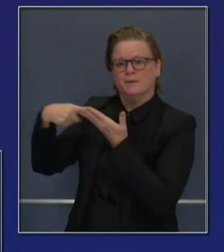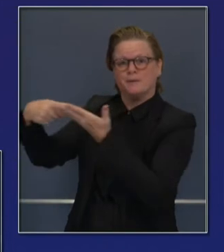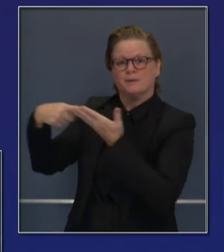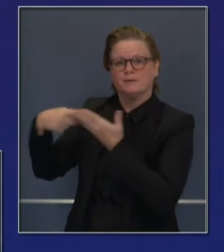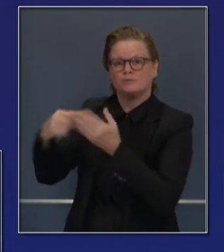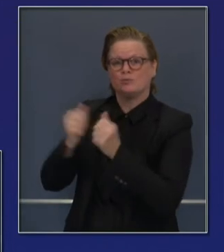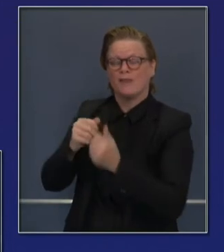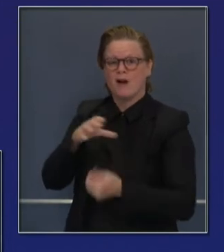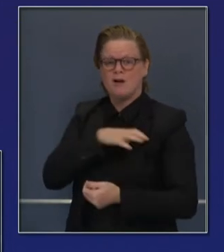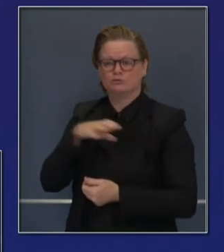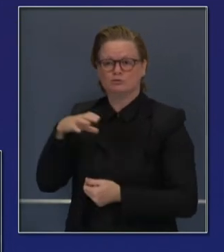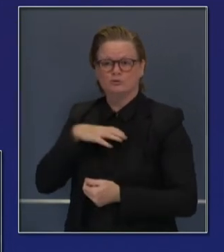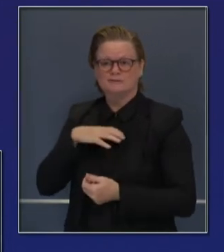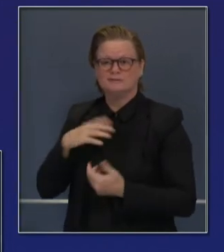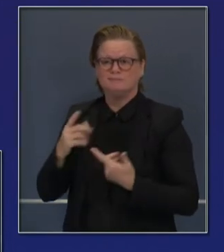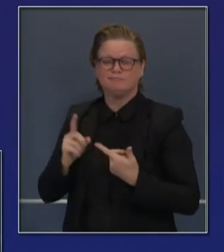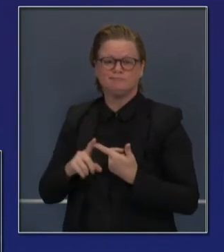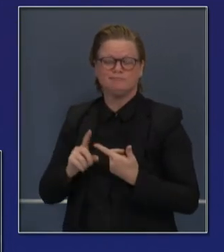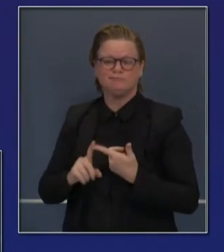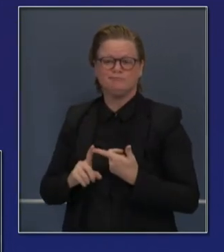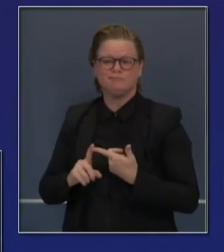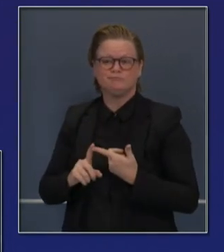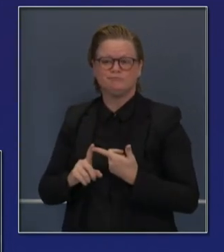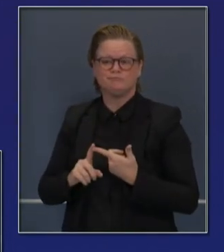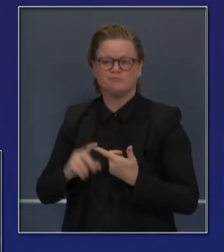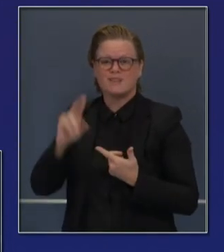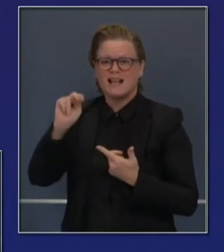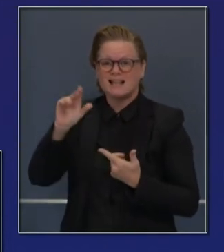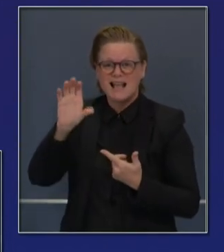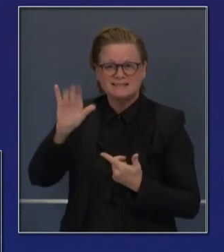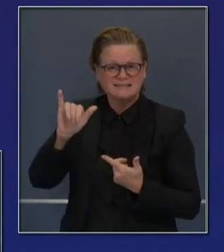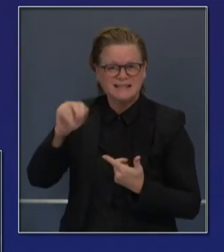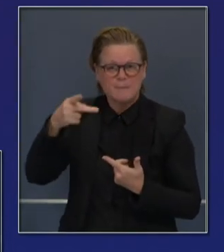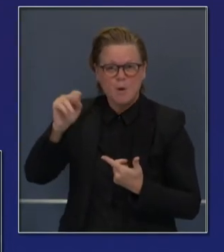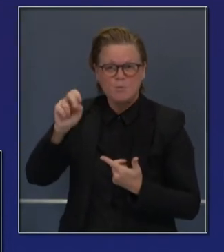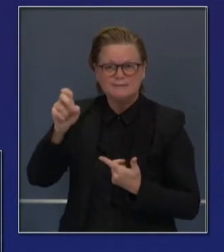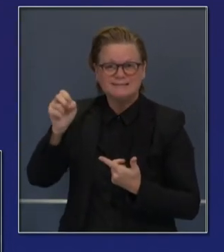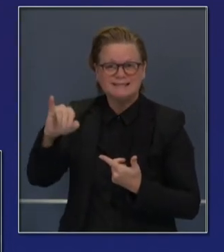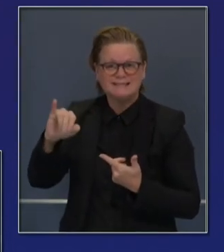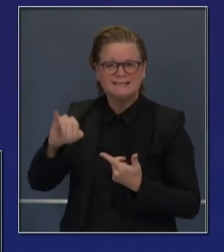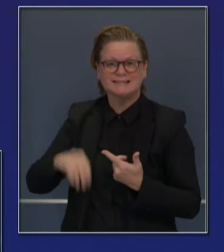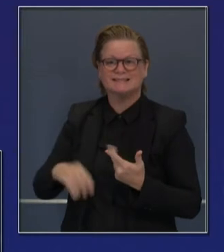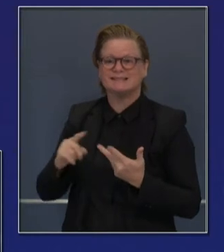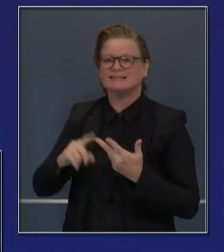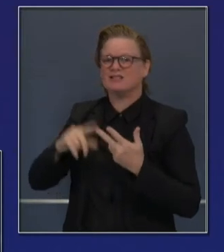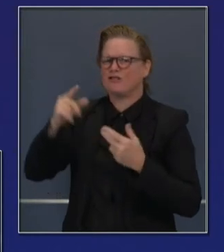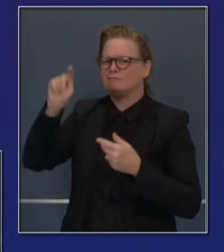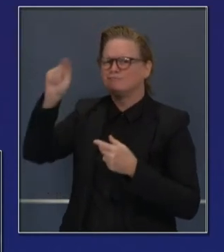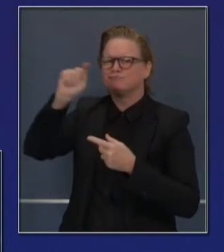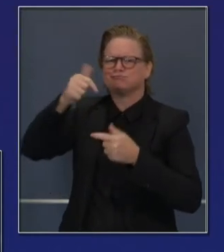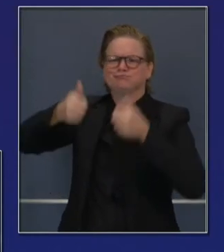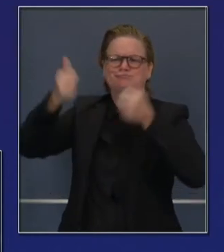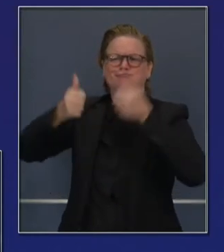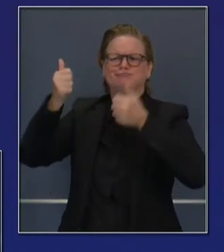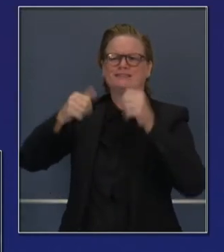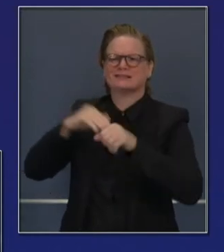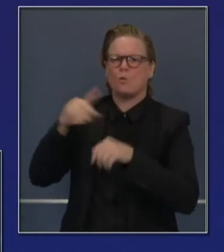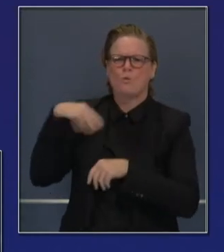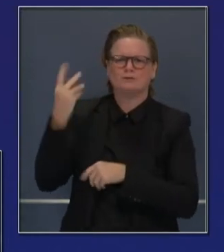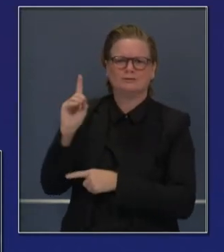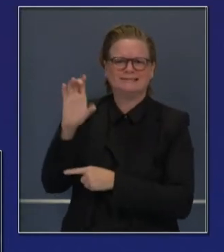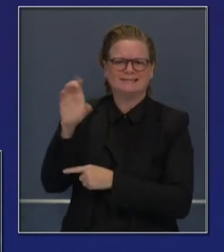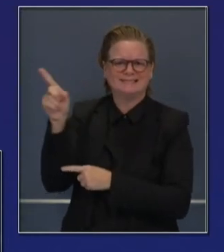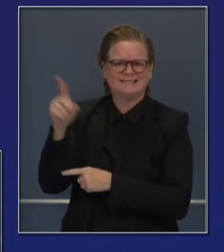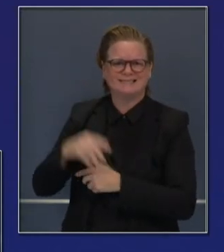Speaker Pelosi, Mitch McConnell, among others, as well as minority leaders in the respected houses. We also just recently